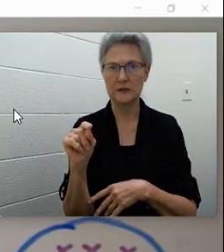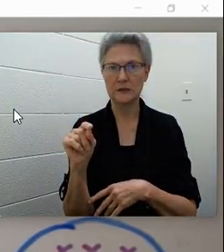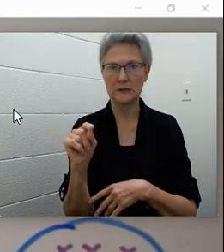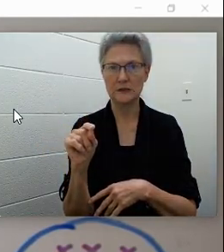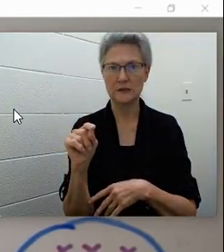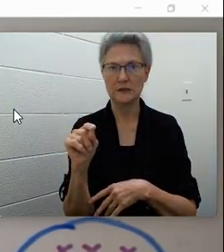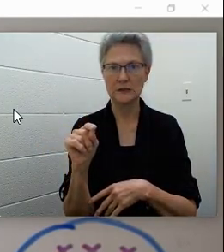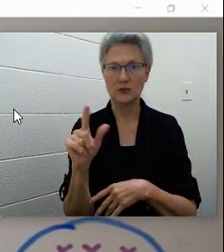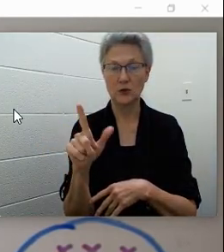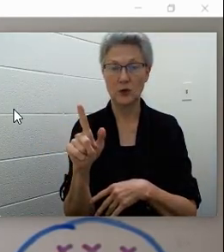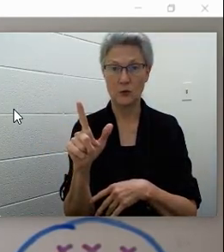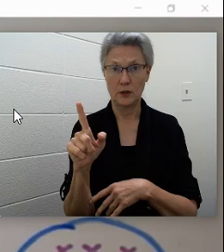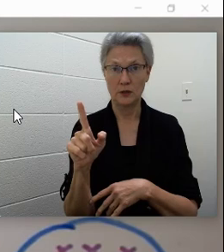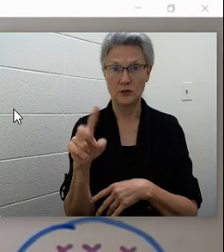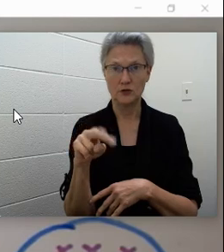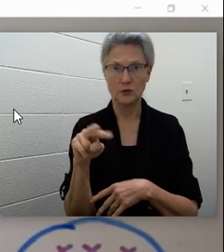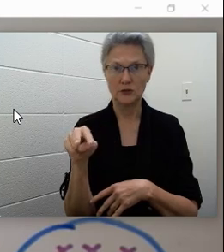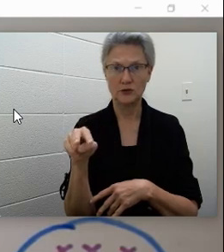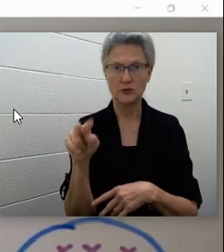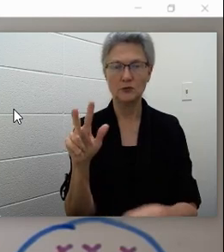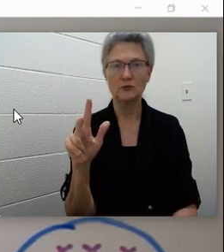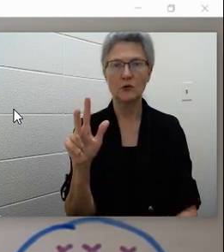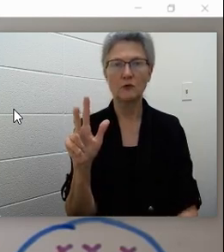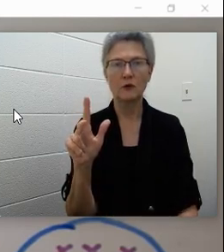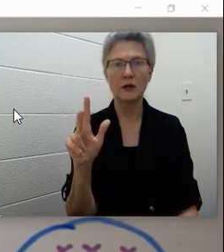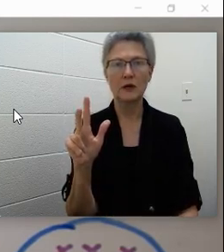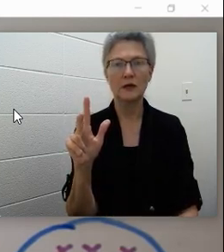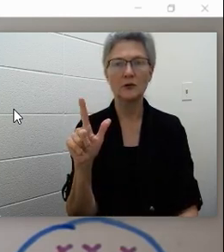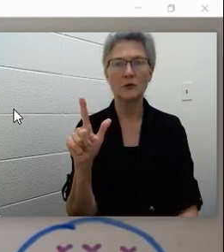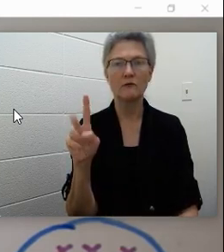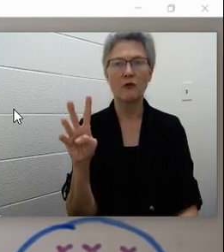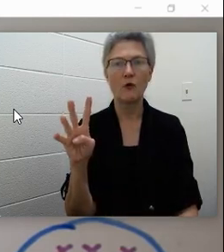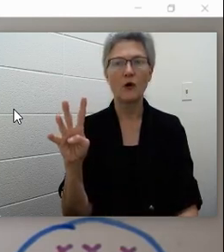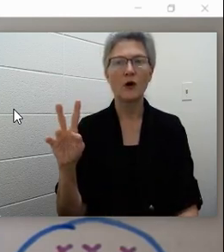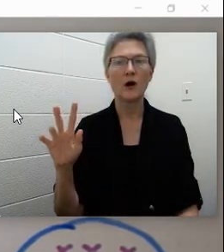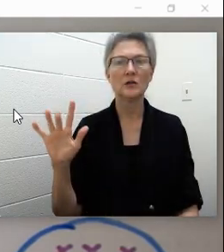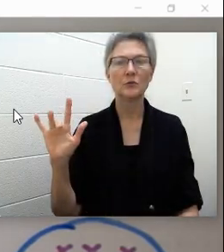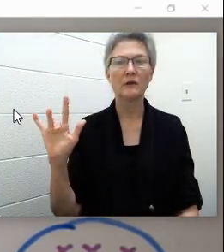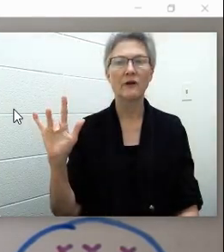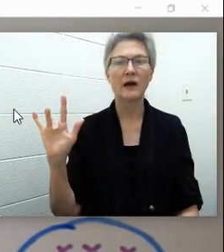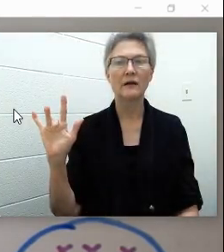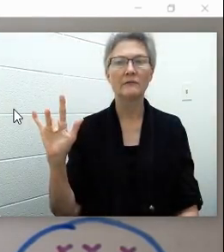20, 21, 22, 23, 24, 25,